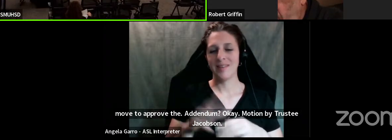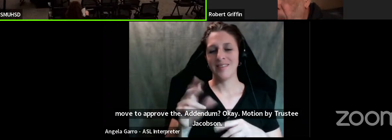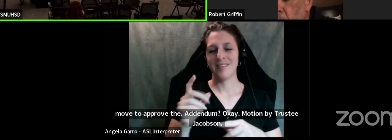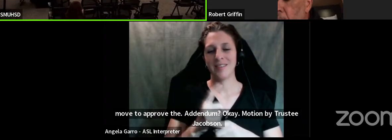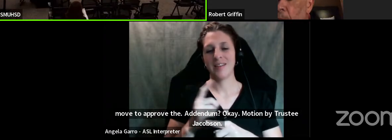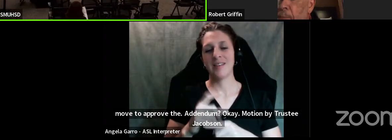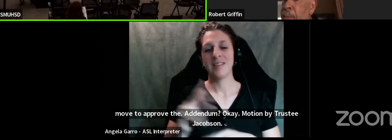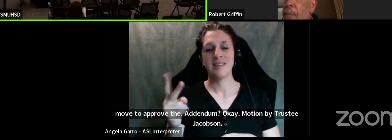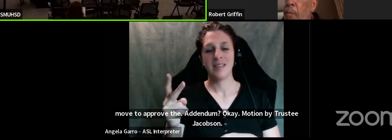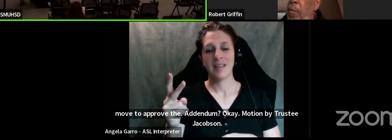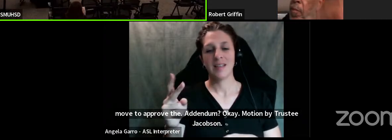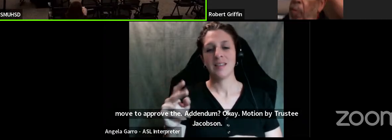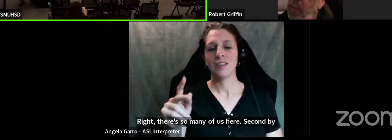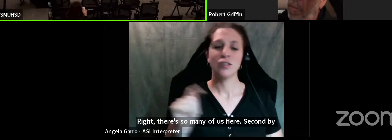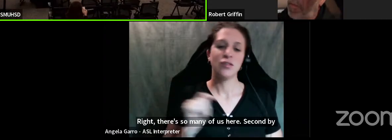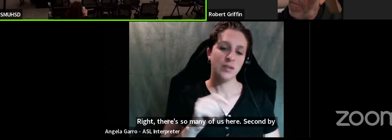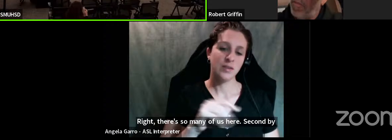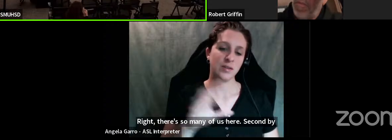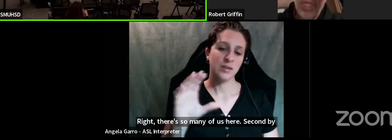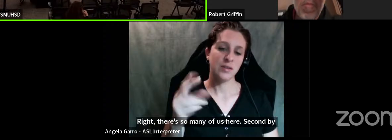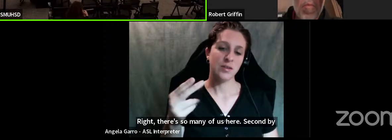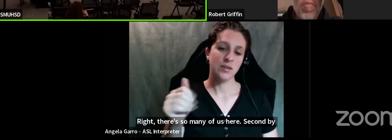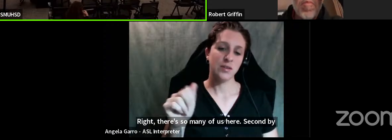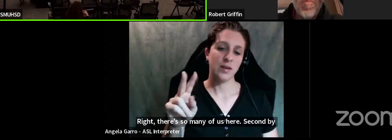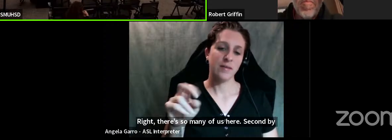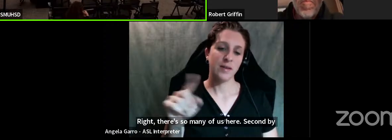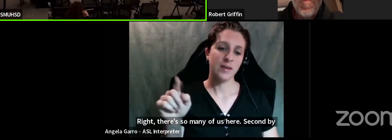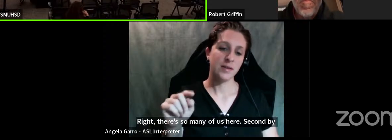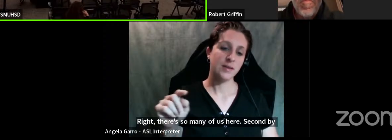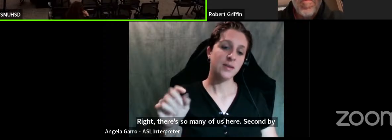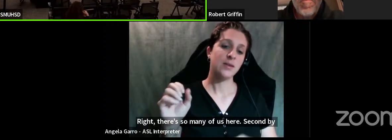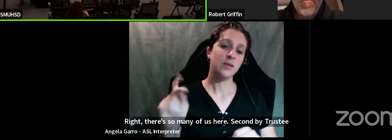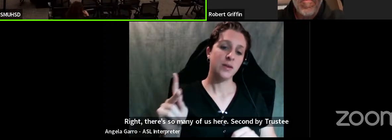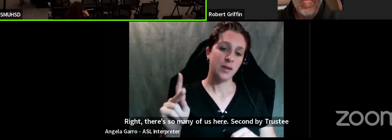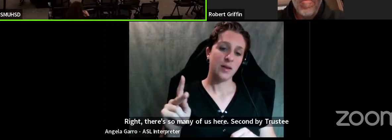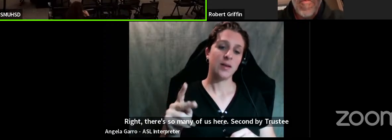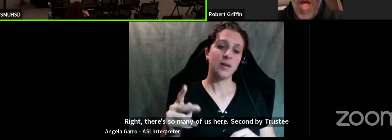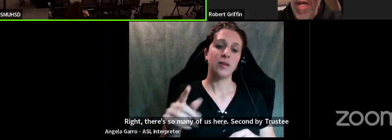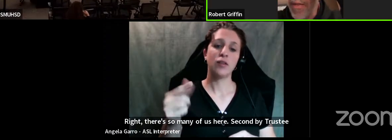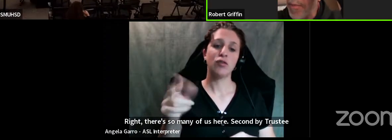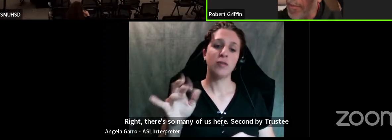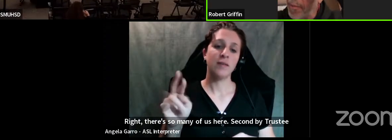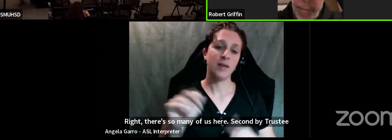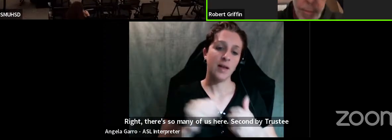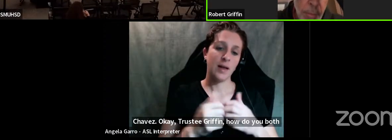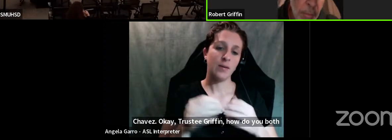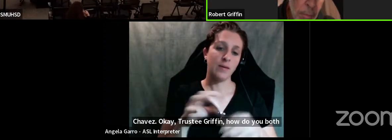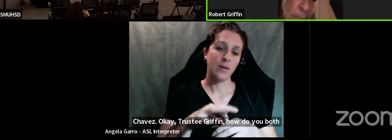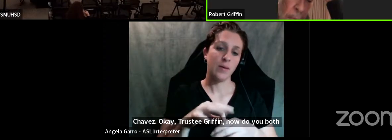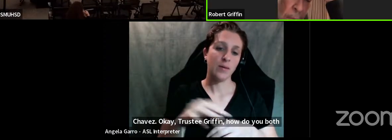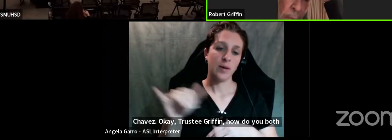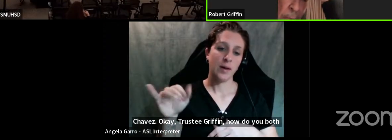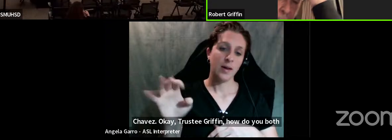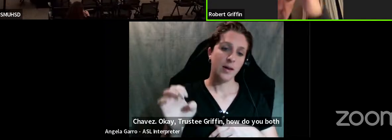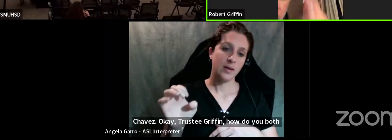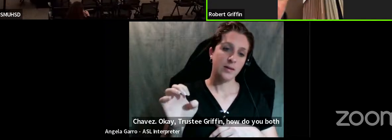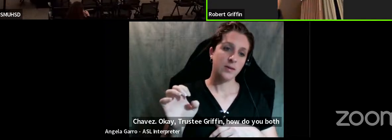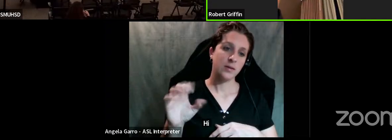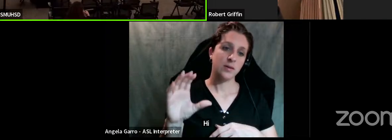tonight. Second by trustee Chavez. Okay, trustee Griffin, how do you vote? Aye. Trustee